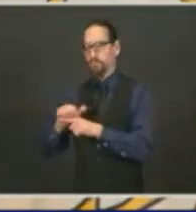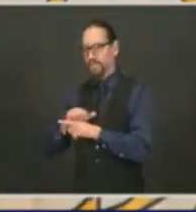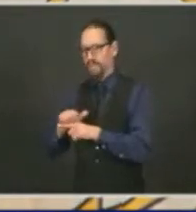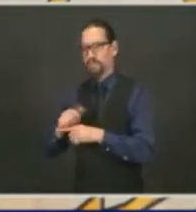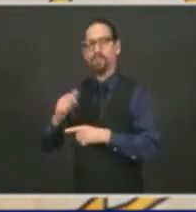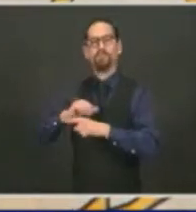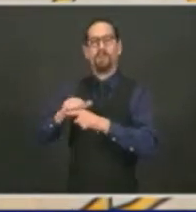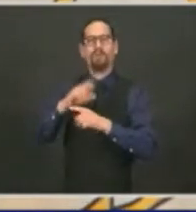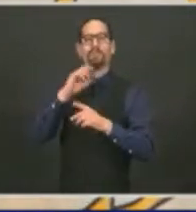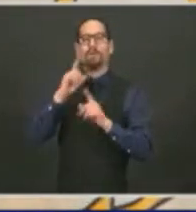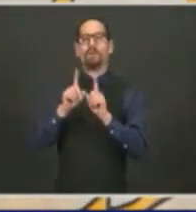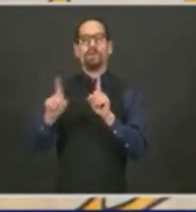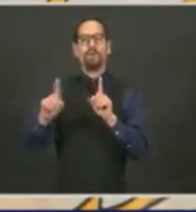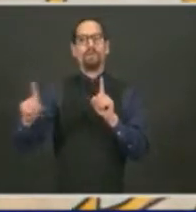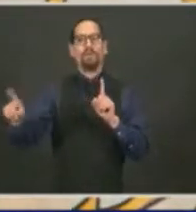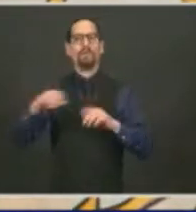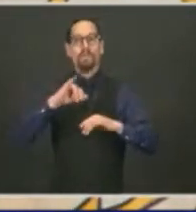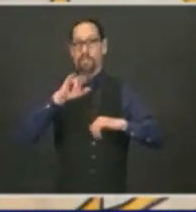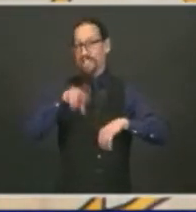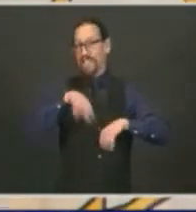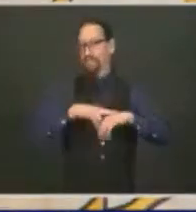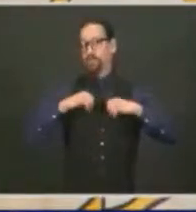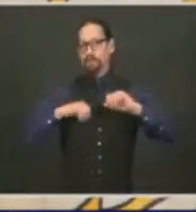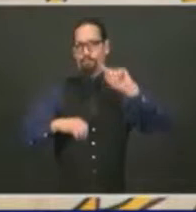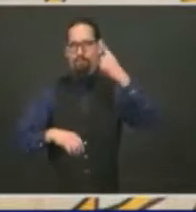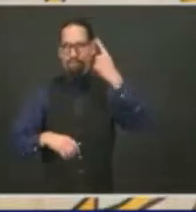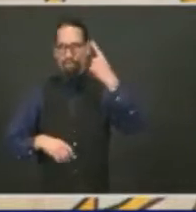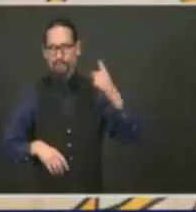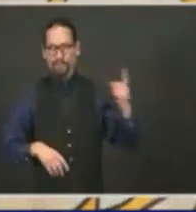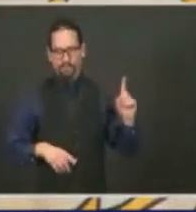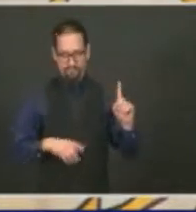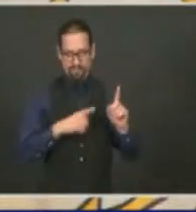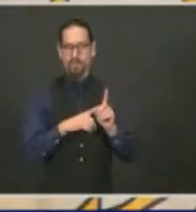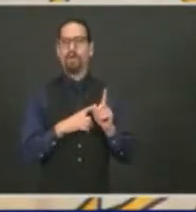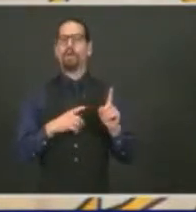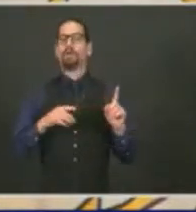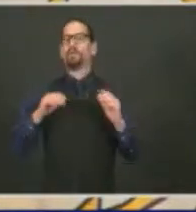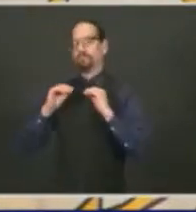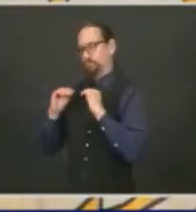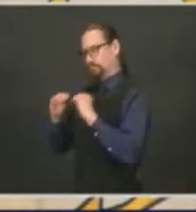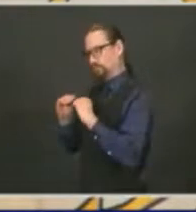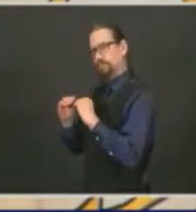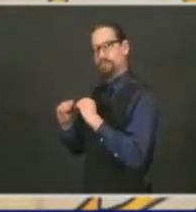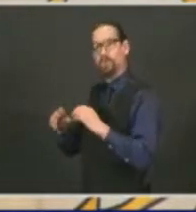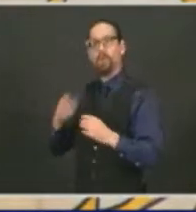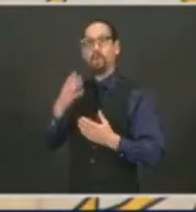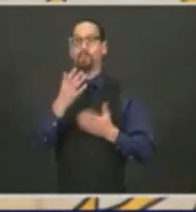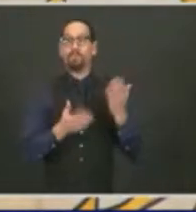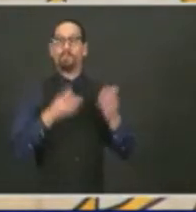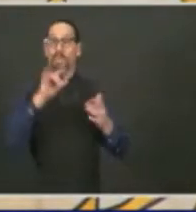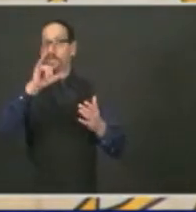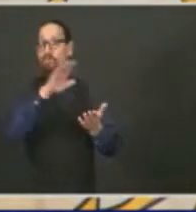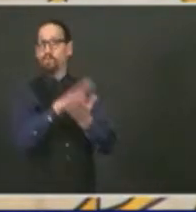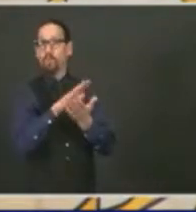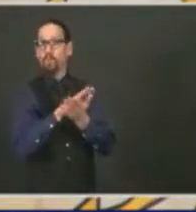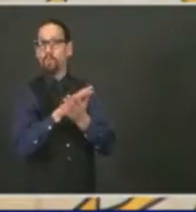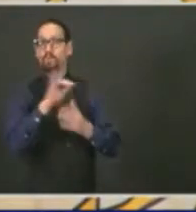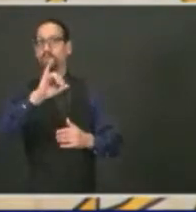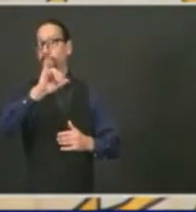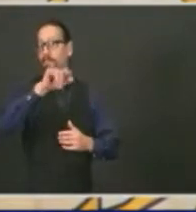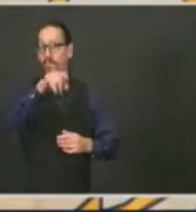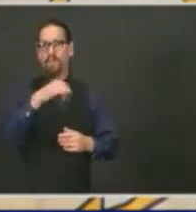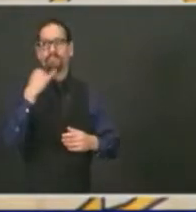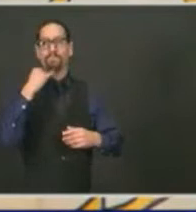if let's say you wanted to do it at your, I don't know, at school, we're going to be teaching people how to do it because it's really very